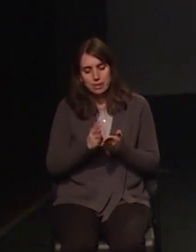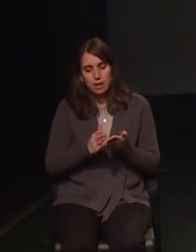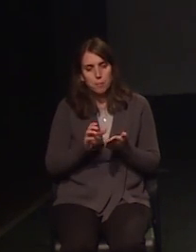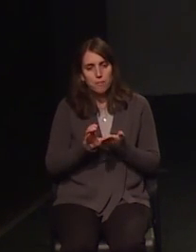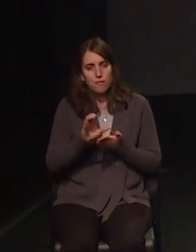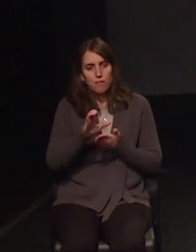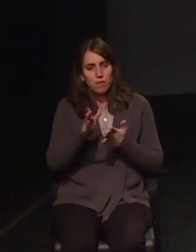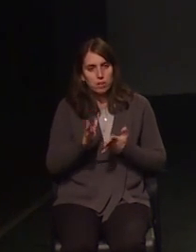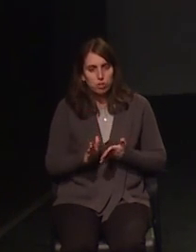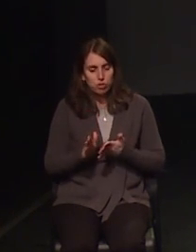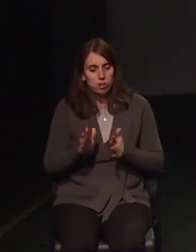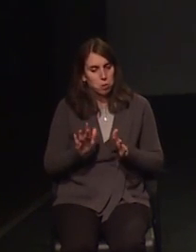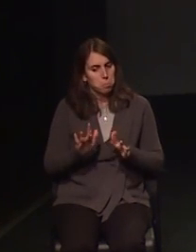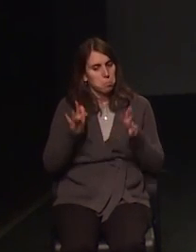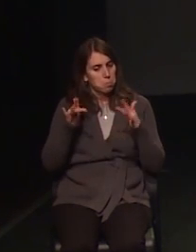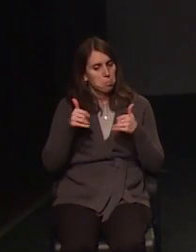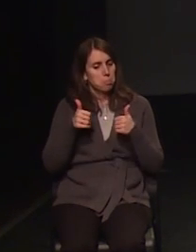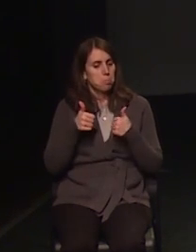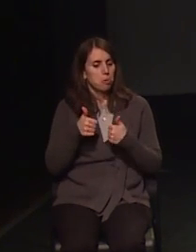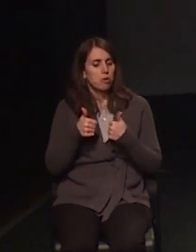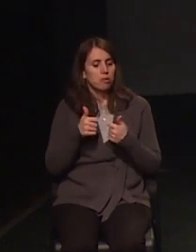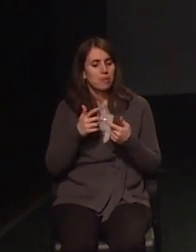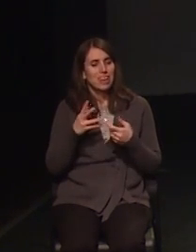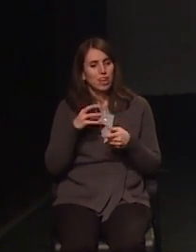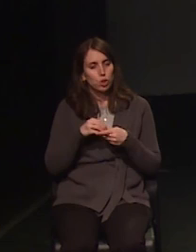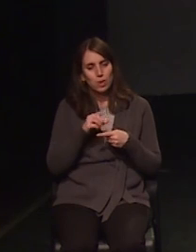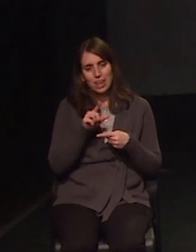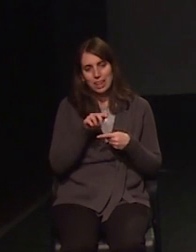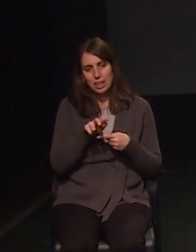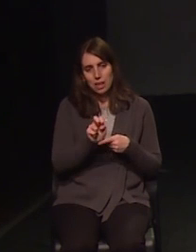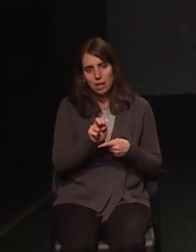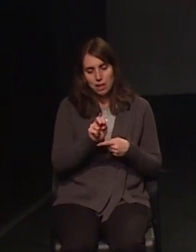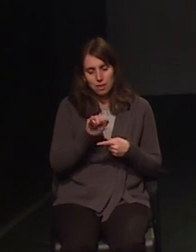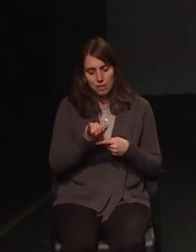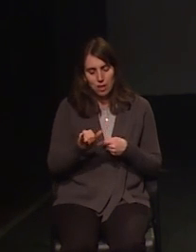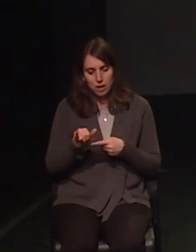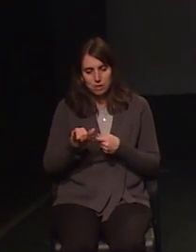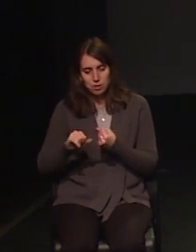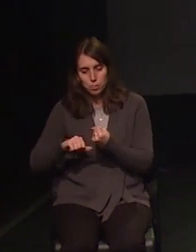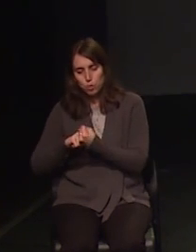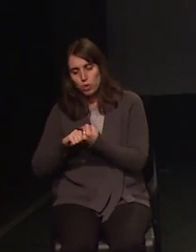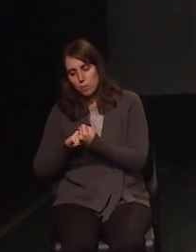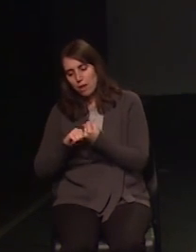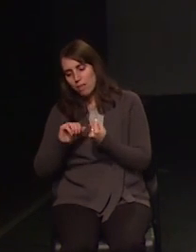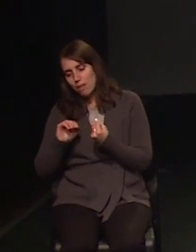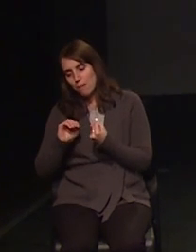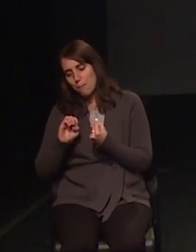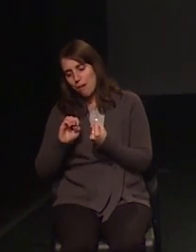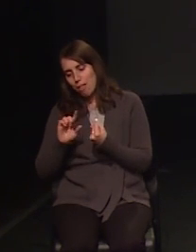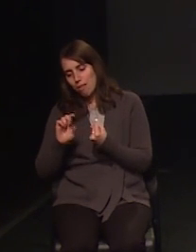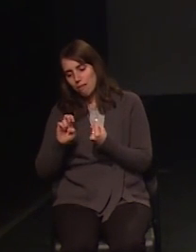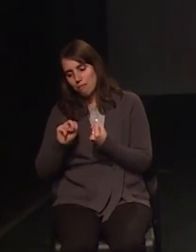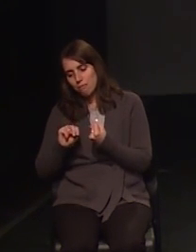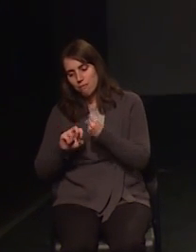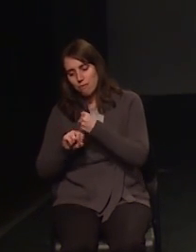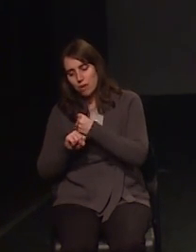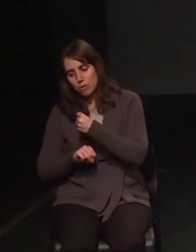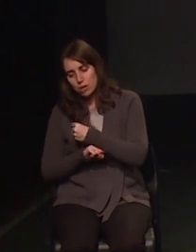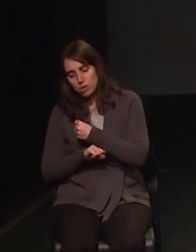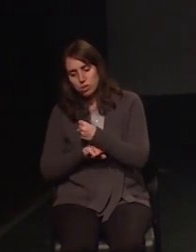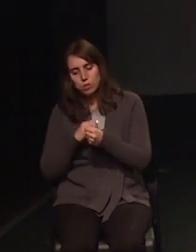counter this trend, including Lane, which is supported by the Andrew W. Mellon Foundation. And so I'm going to start my question with